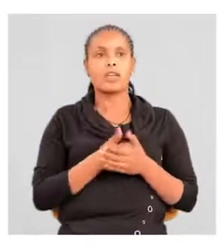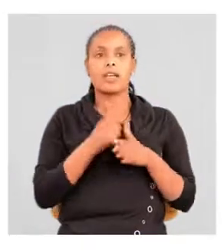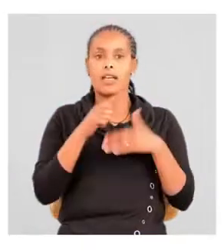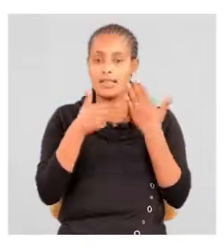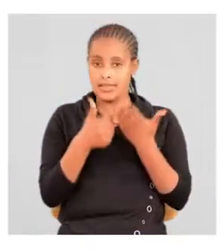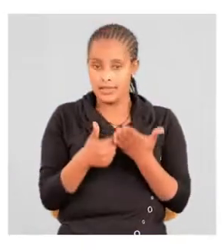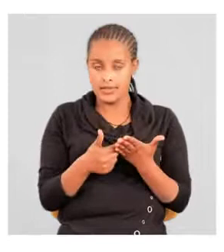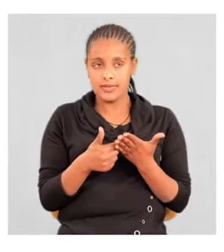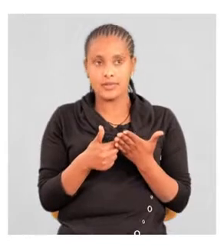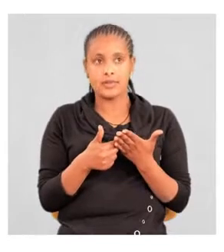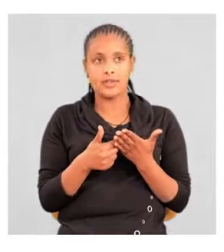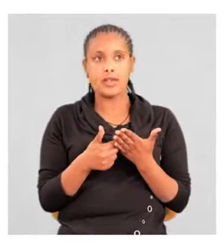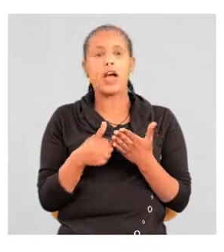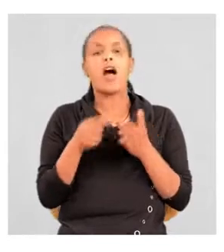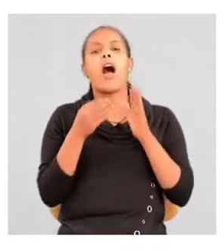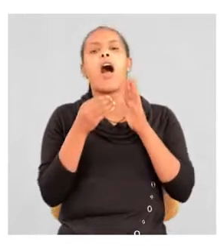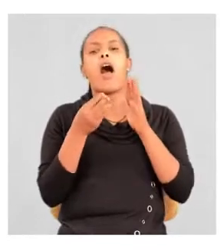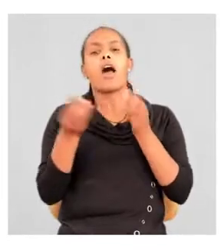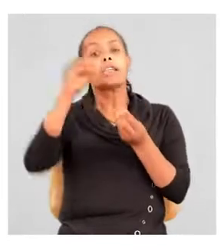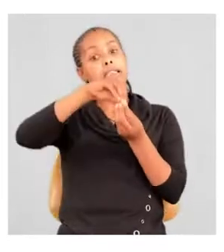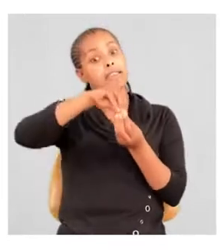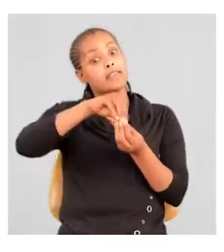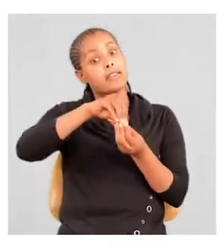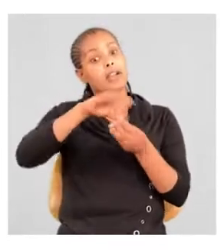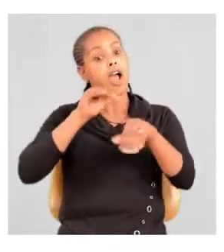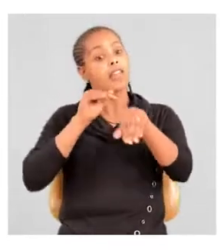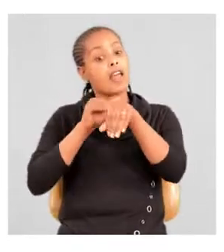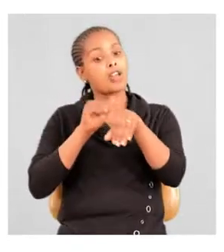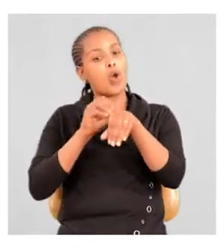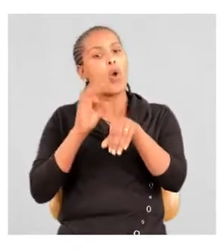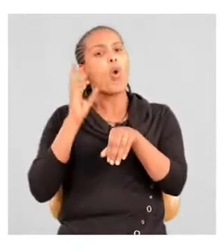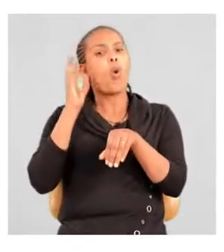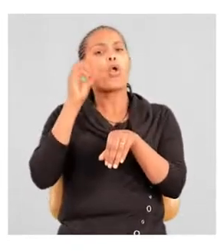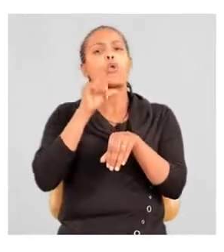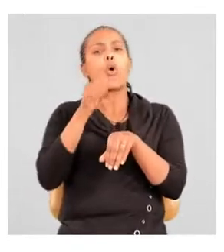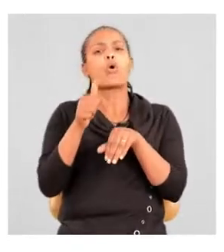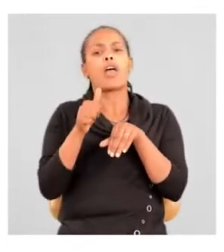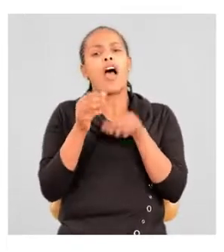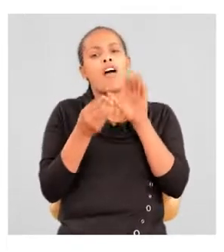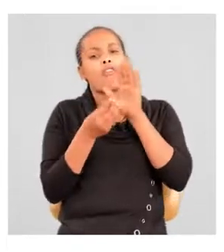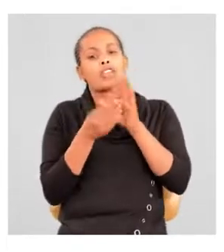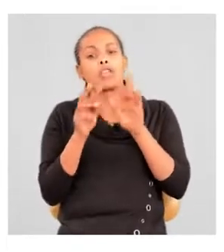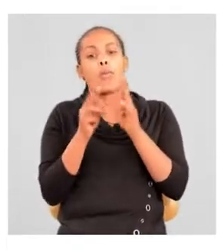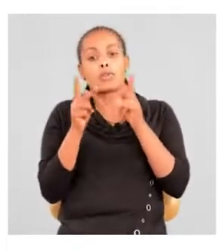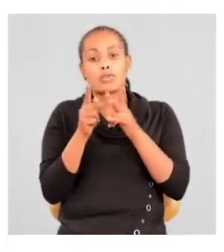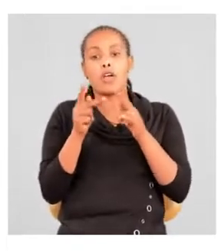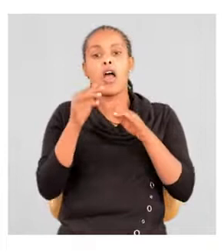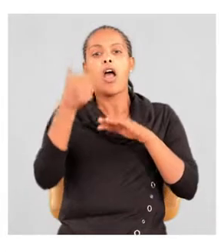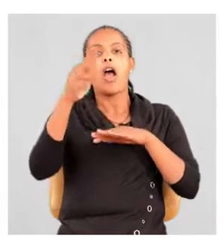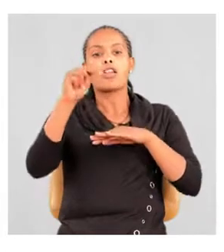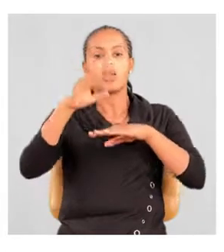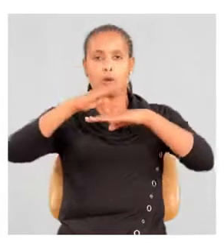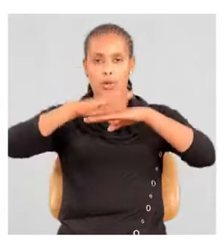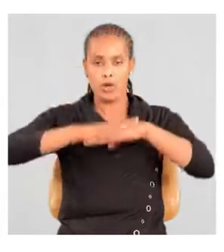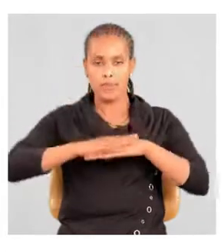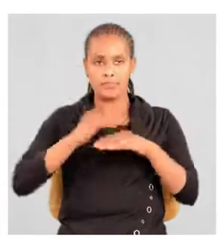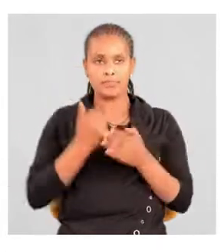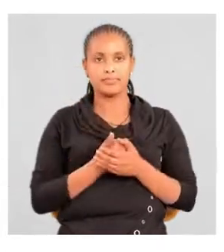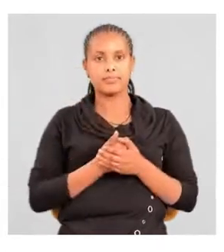Hence, adding a catalyst will not affect the position of an equilibrium.